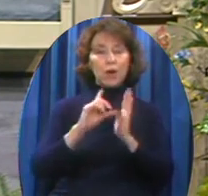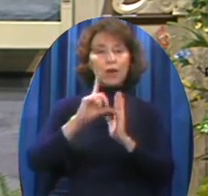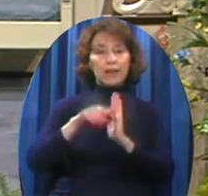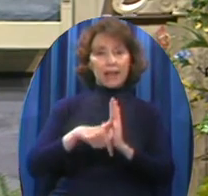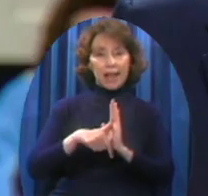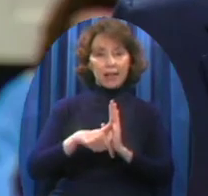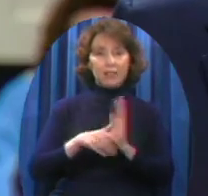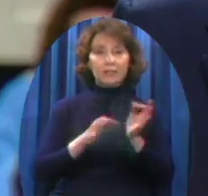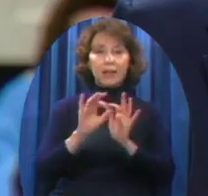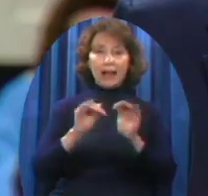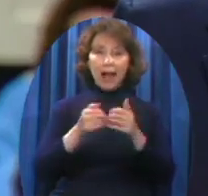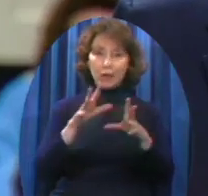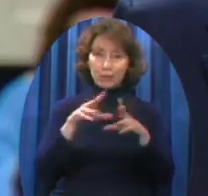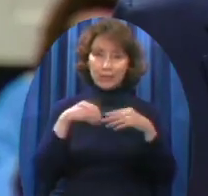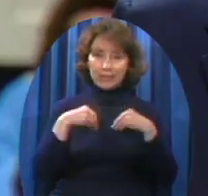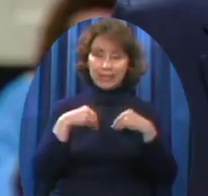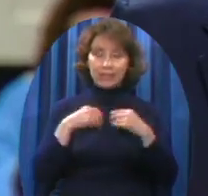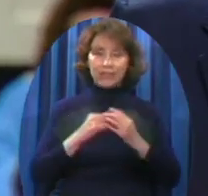get them.